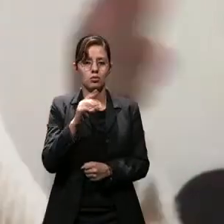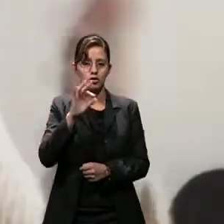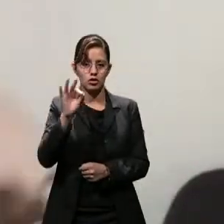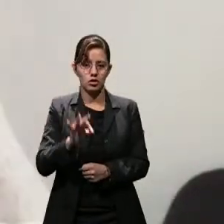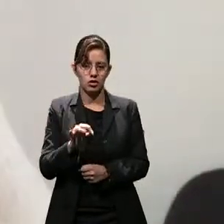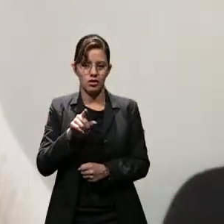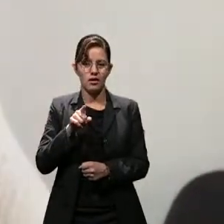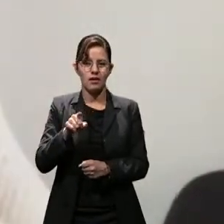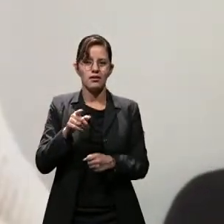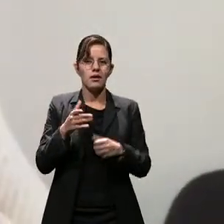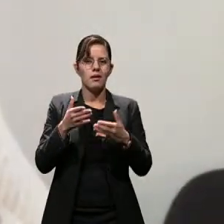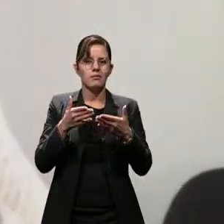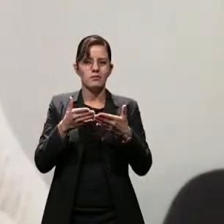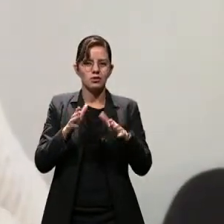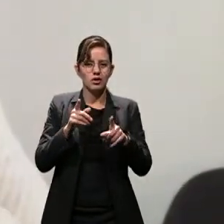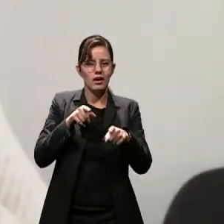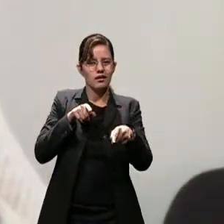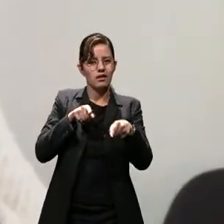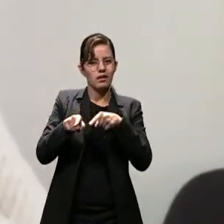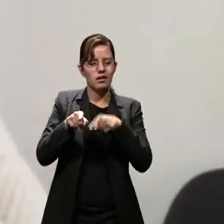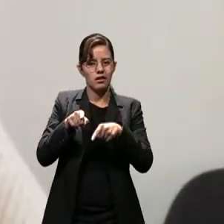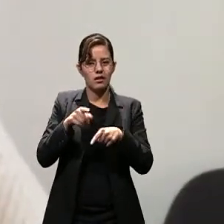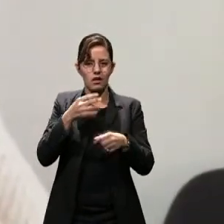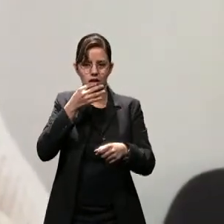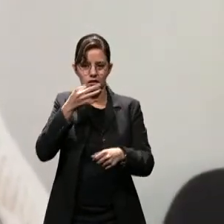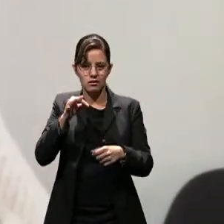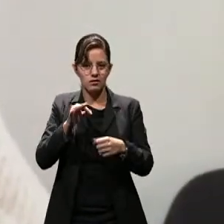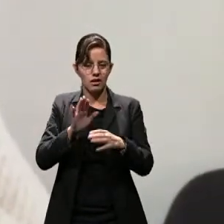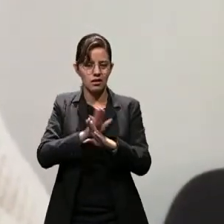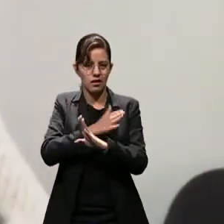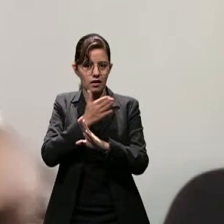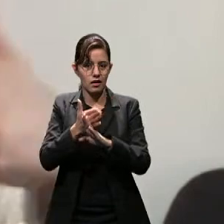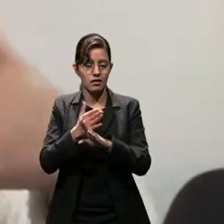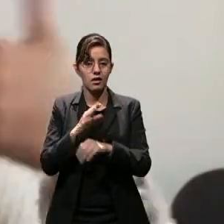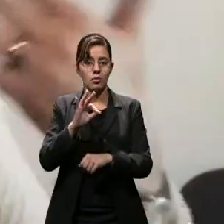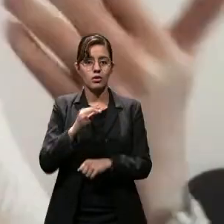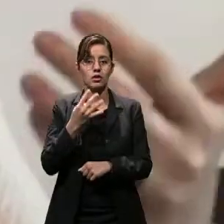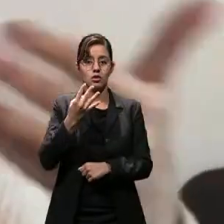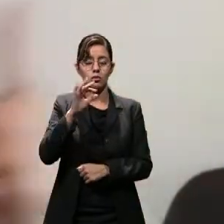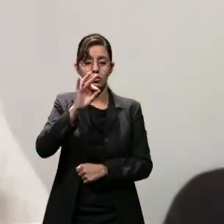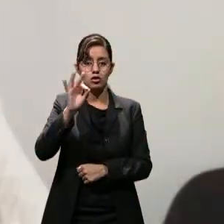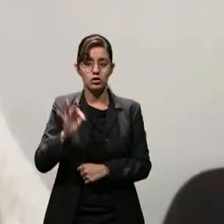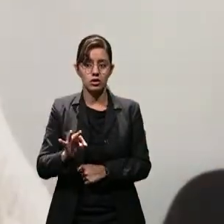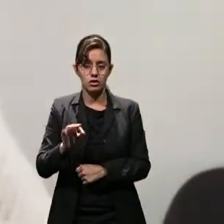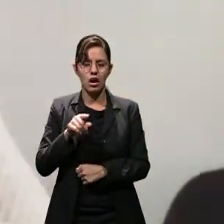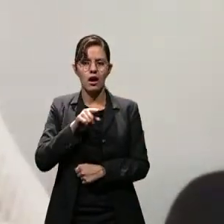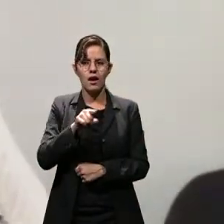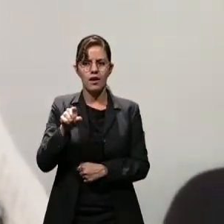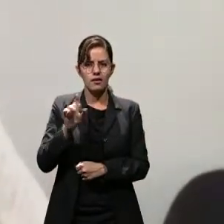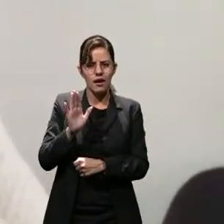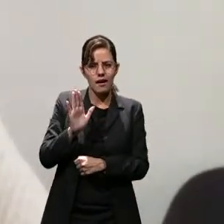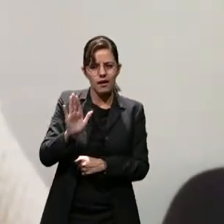psychological violence, and 44% received threats of